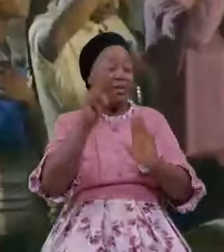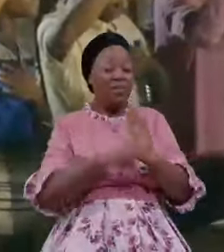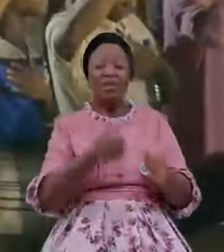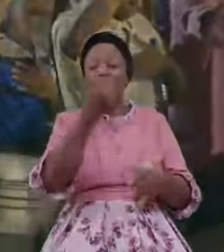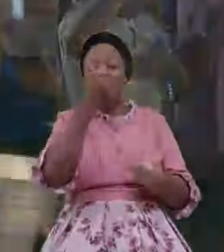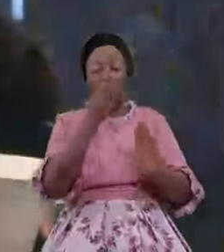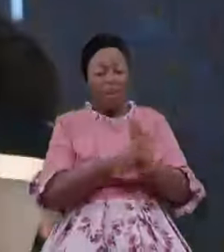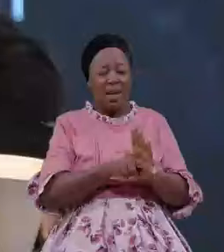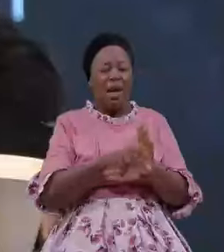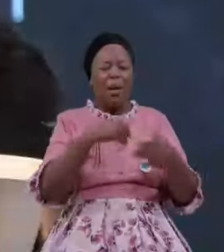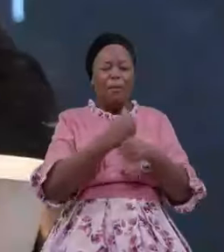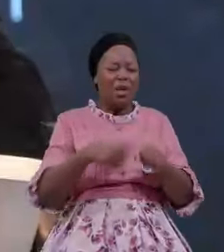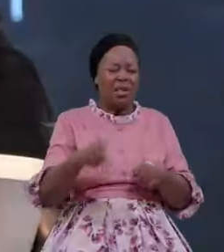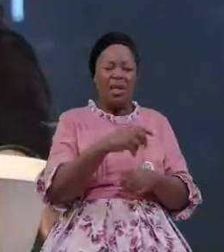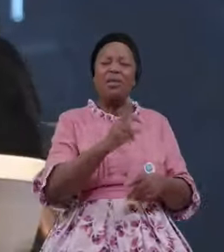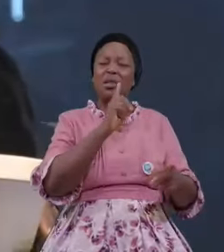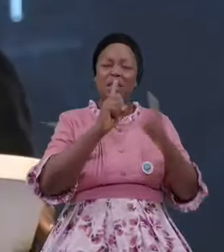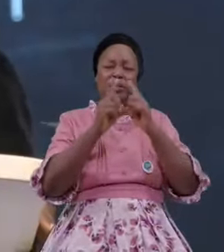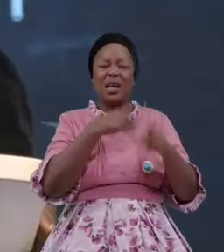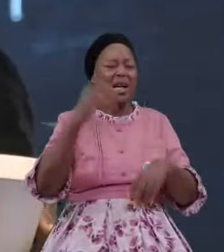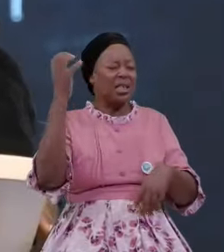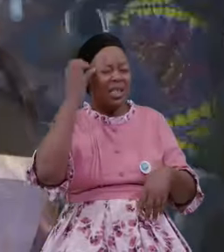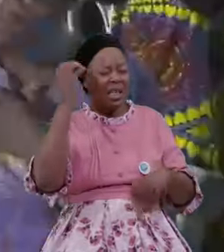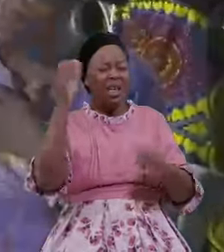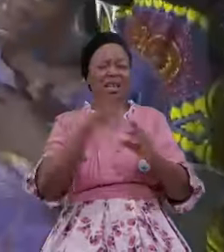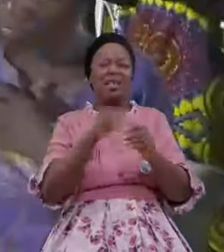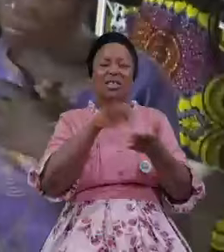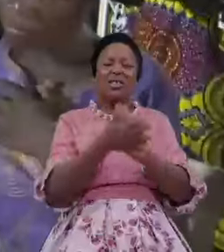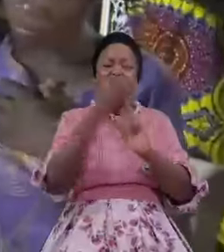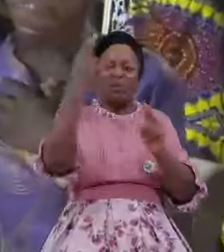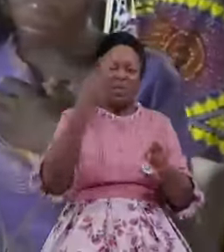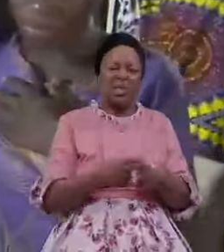them speak and hear in Jesus' name.